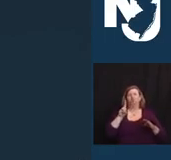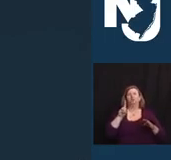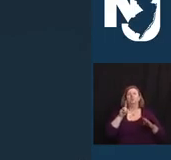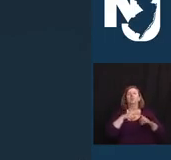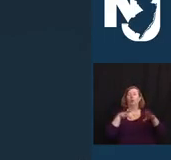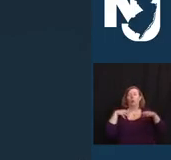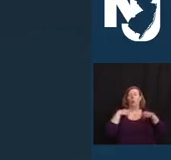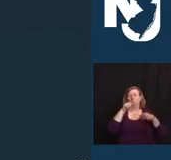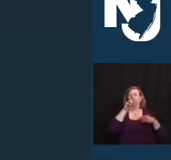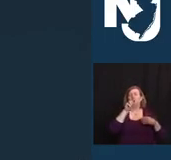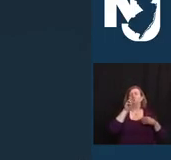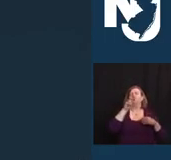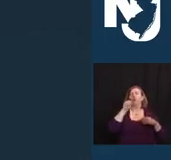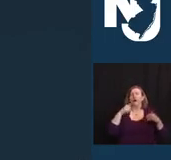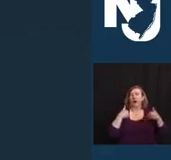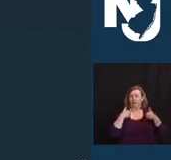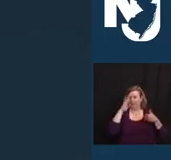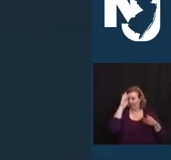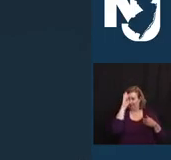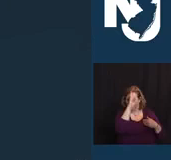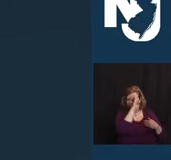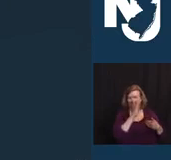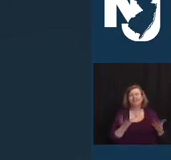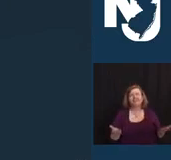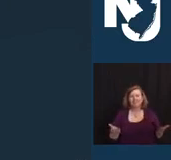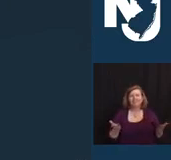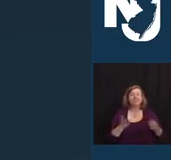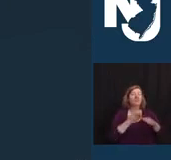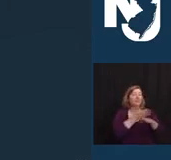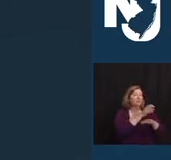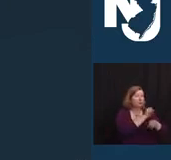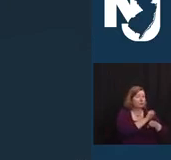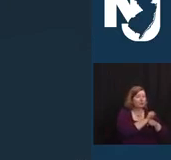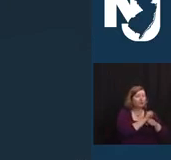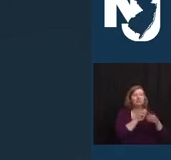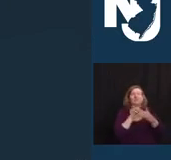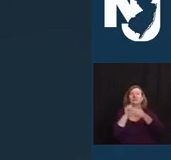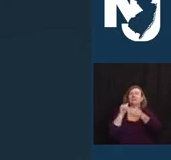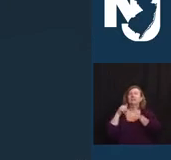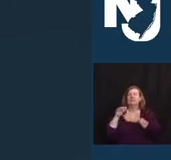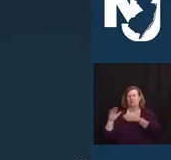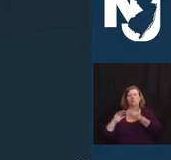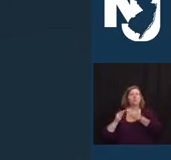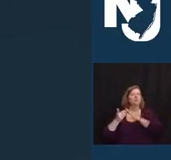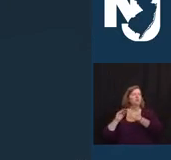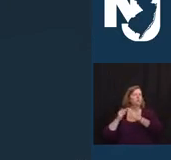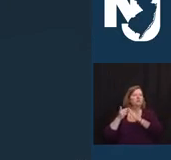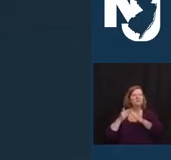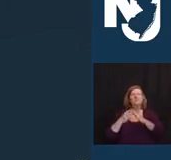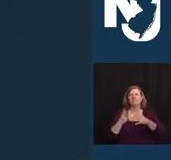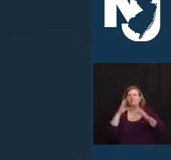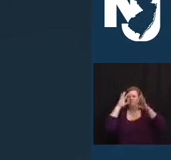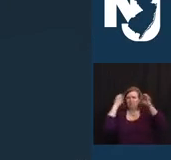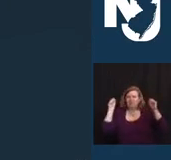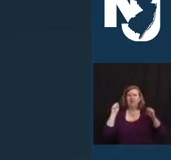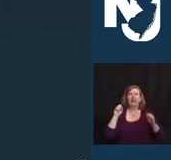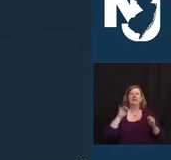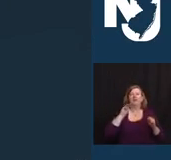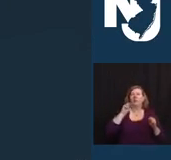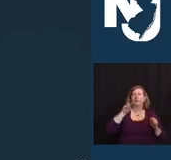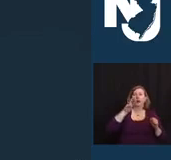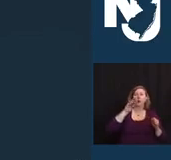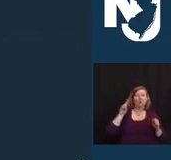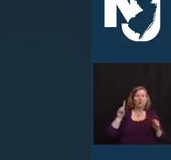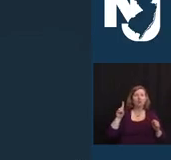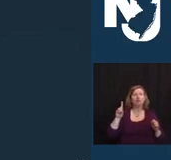Hospital. Outside of his clinics, Dr. Hamdan was a leader in the community, a past president of both the Maywood Rotary and the American